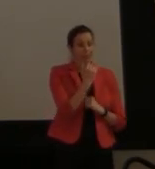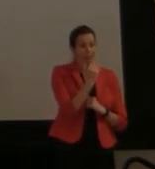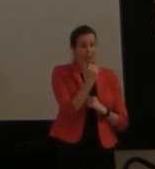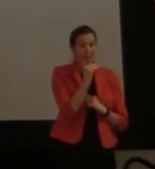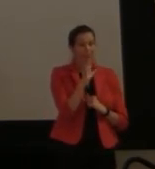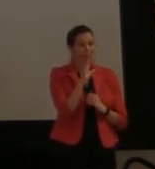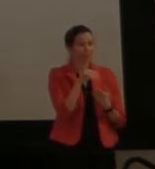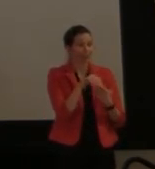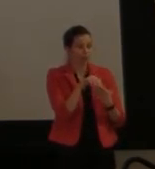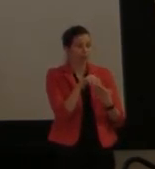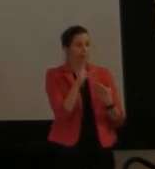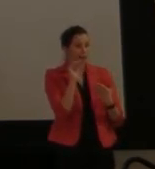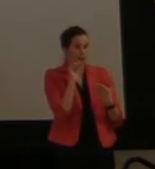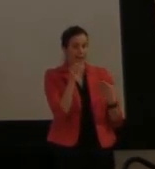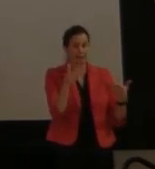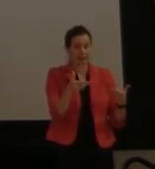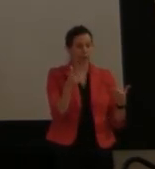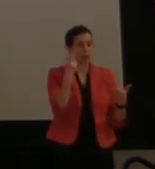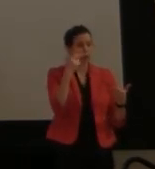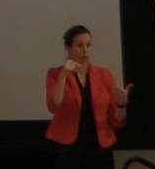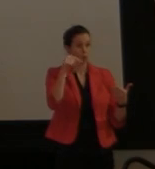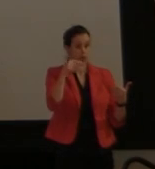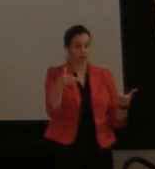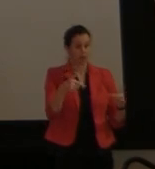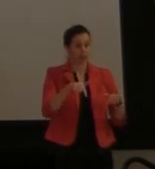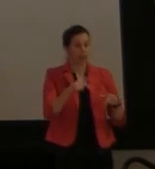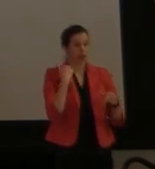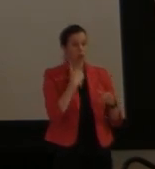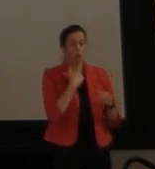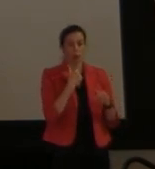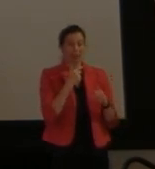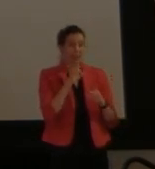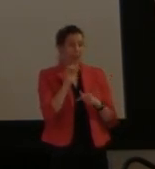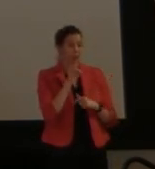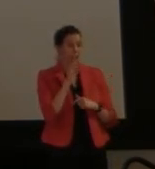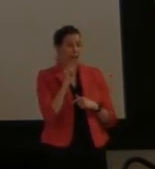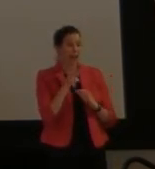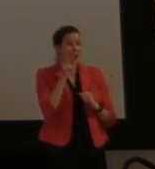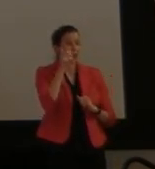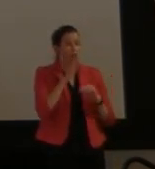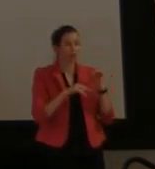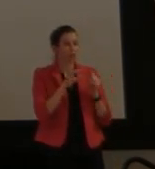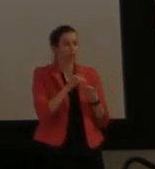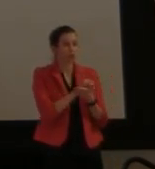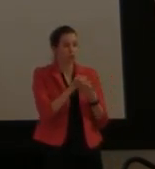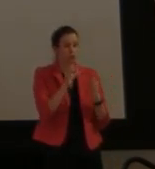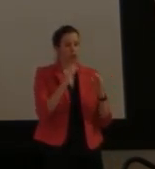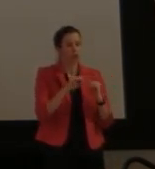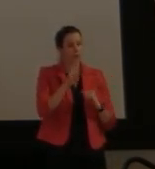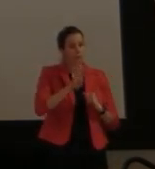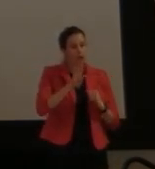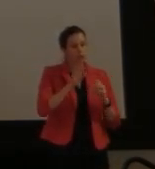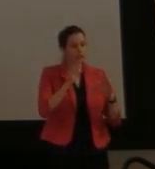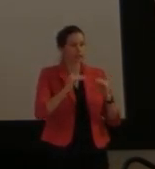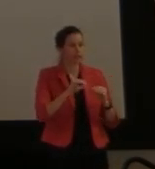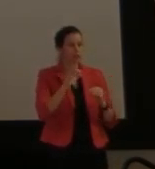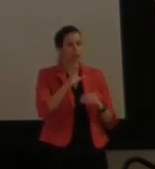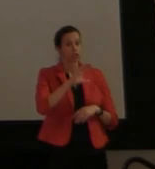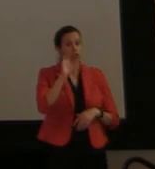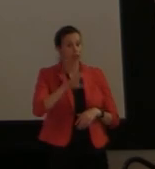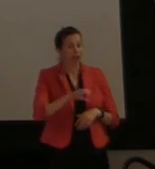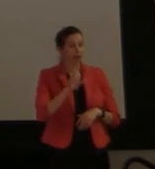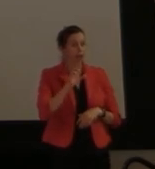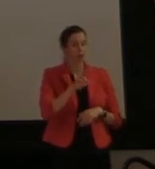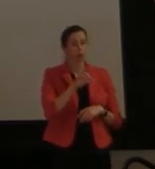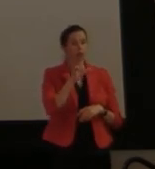companies headquartered here. This ranks us higher than New York, Boston, Chicago, or